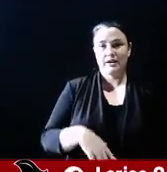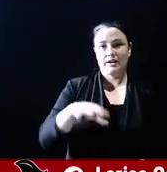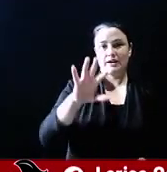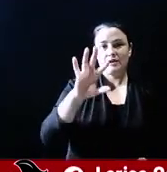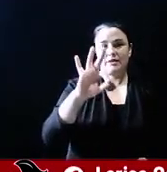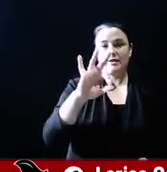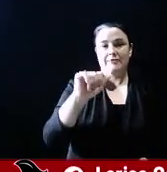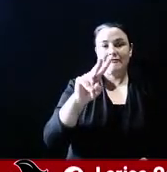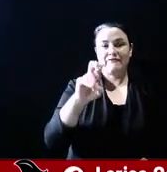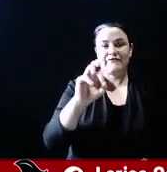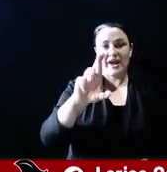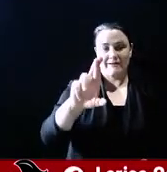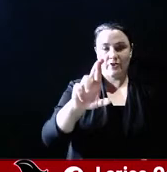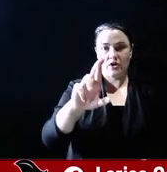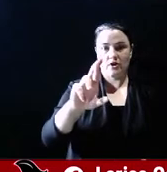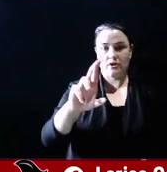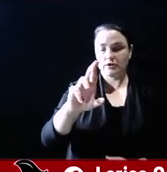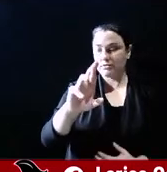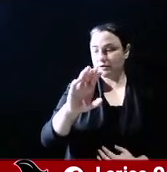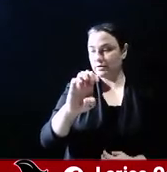Favor Econway Tebow.